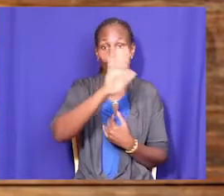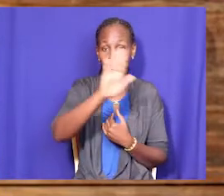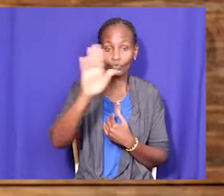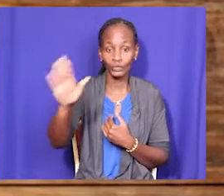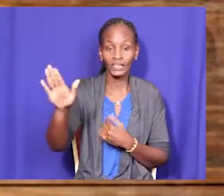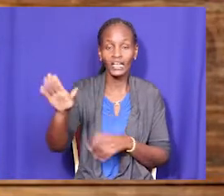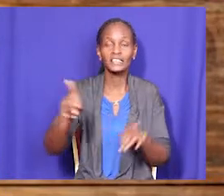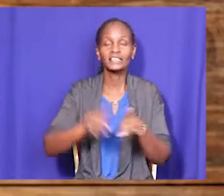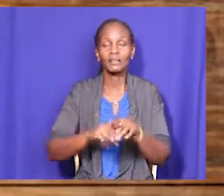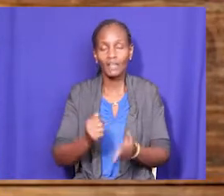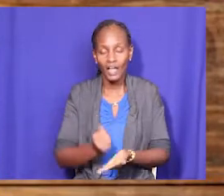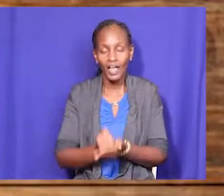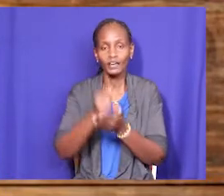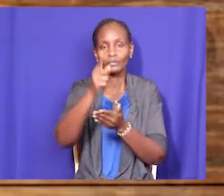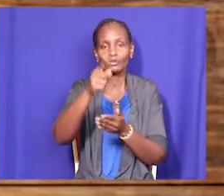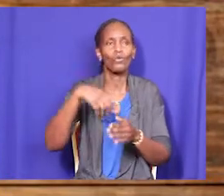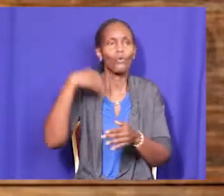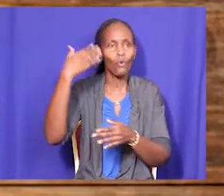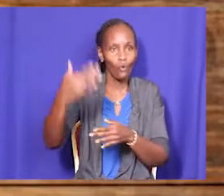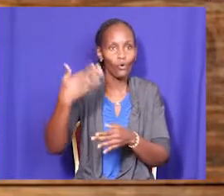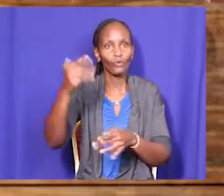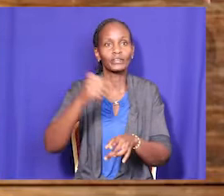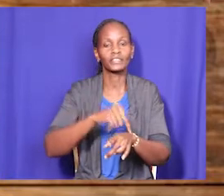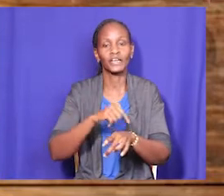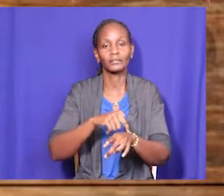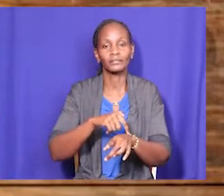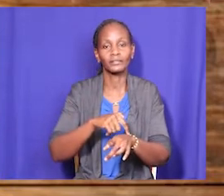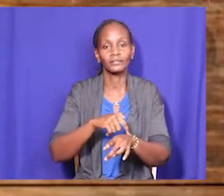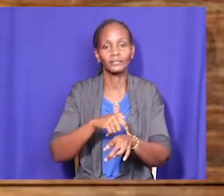you always. Yeah.